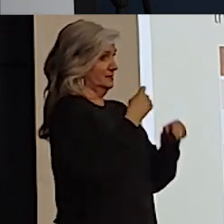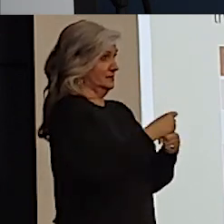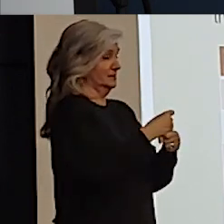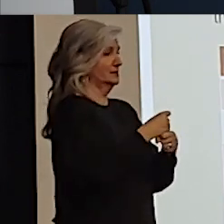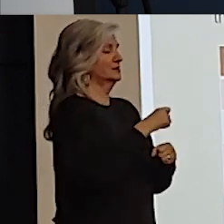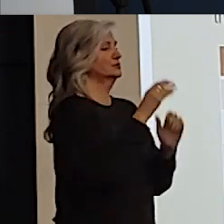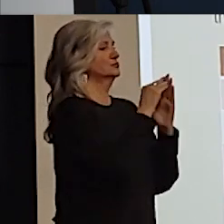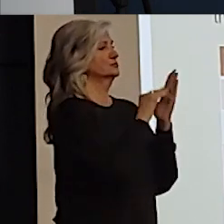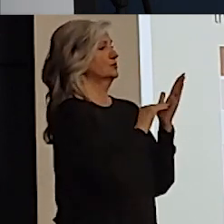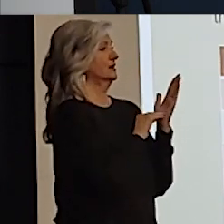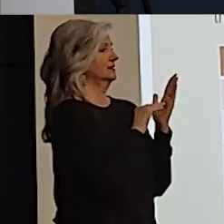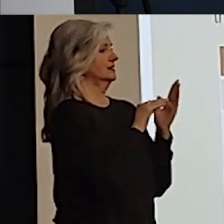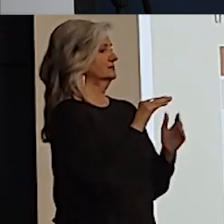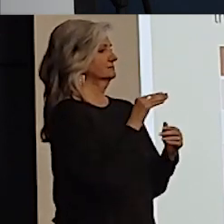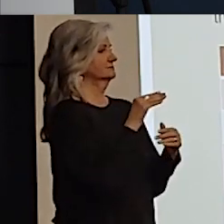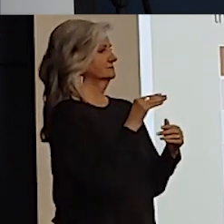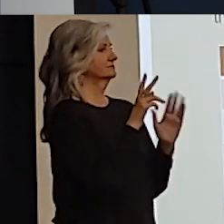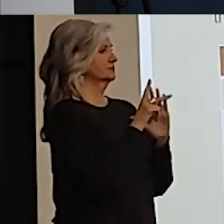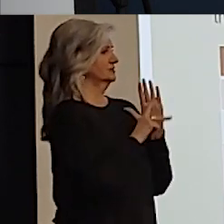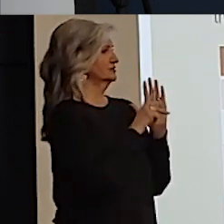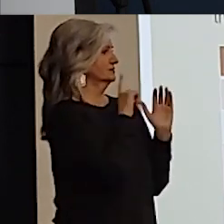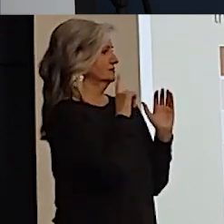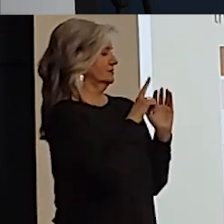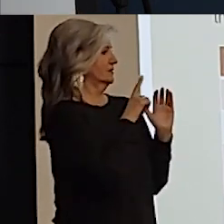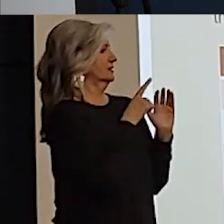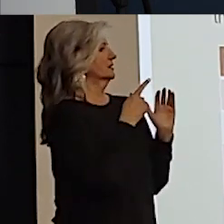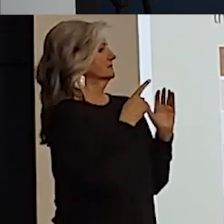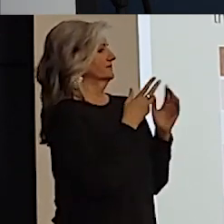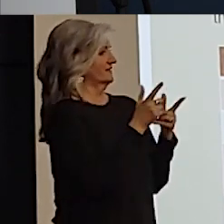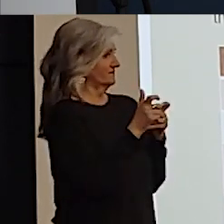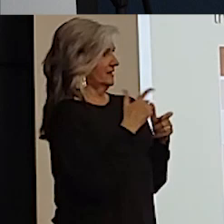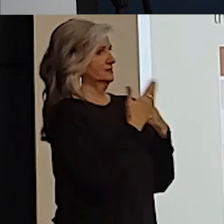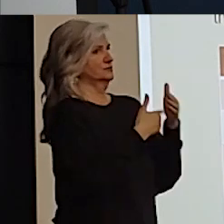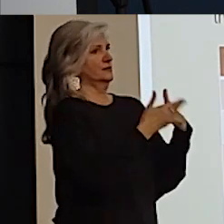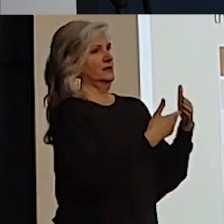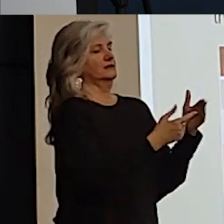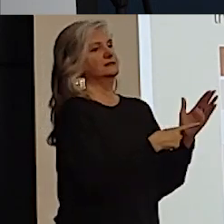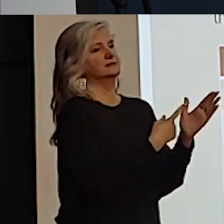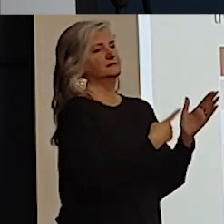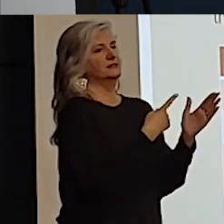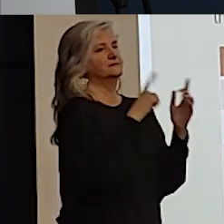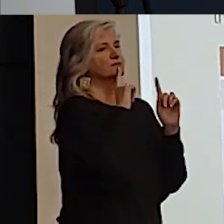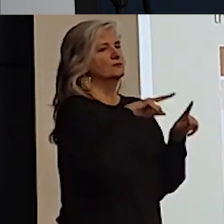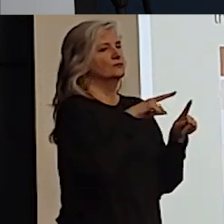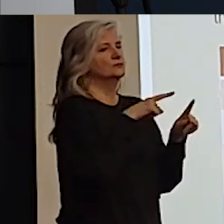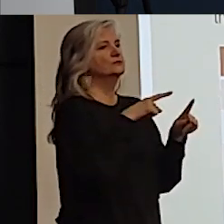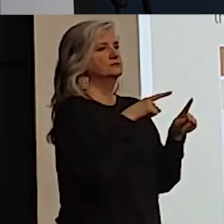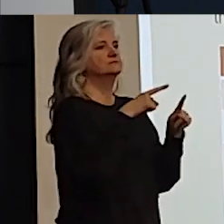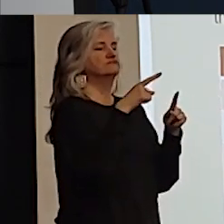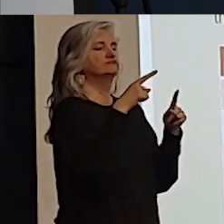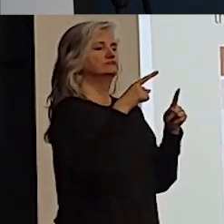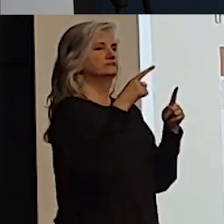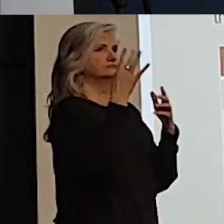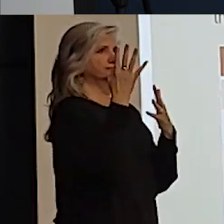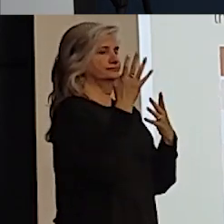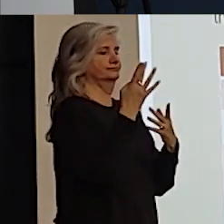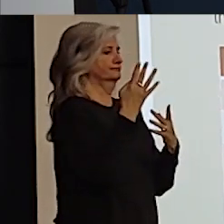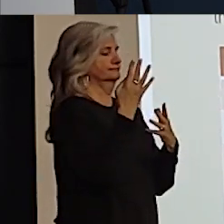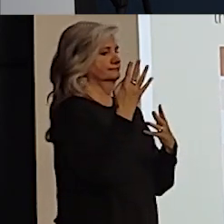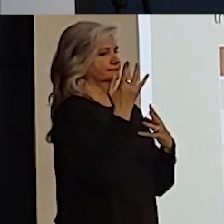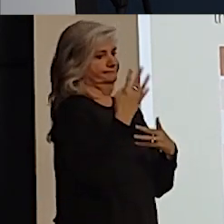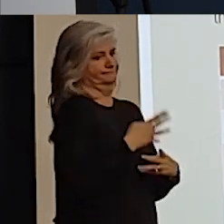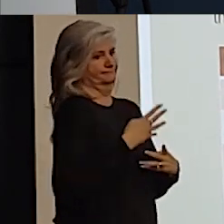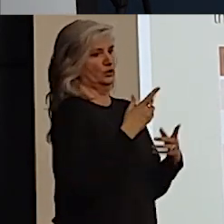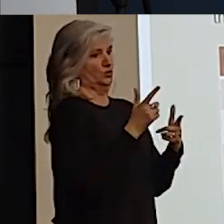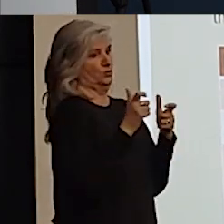are on a shorter time period, a fast track time proceeding. Sometimes those orders come down very, very quickly from the time in